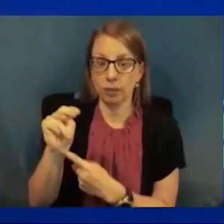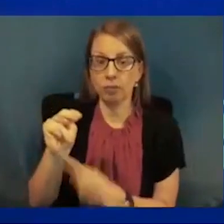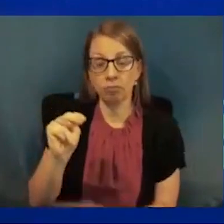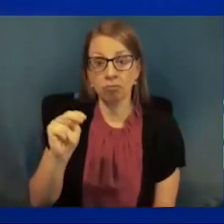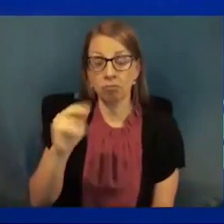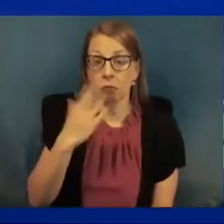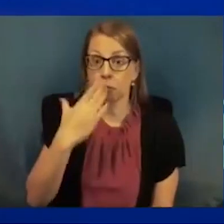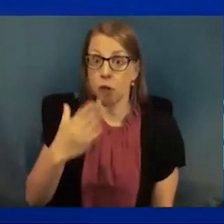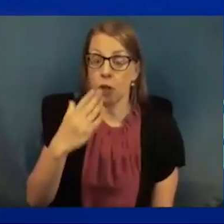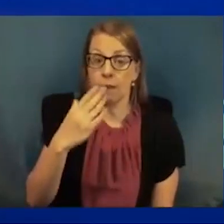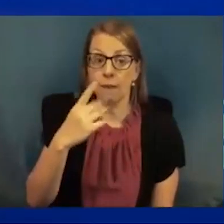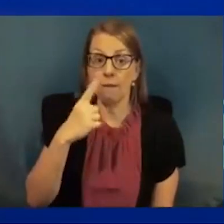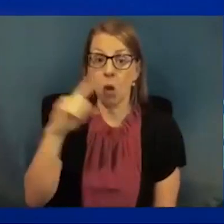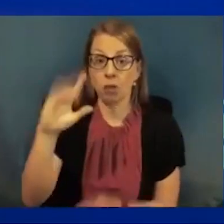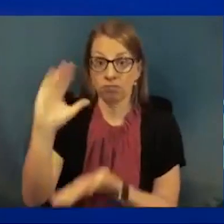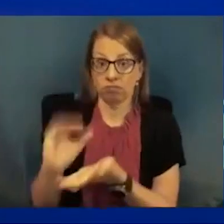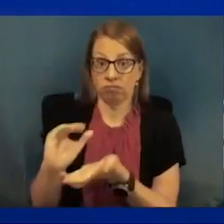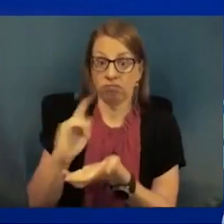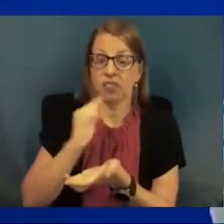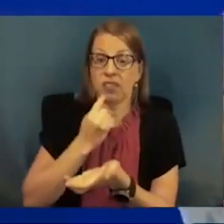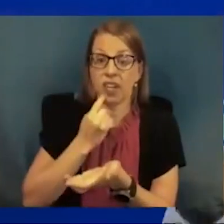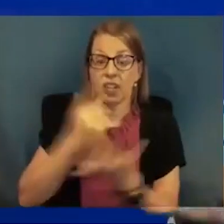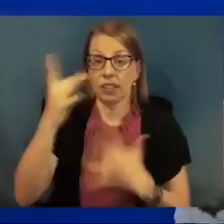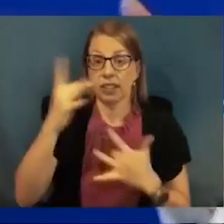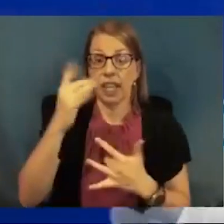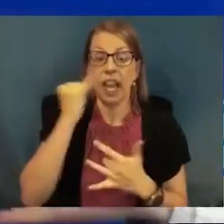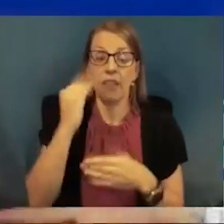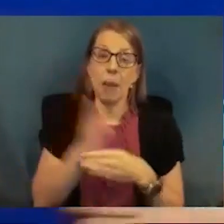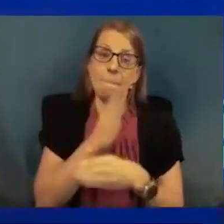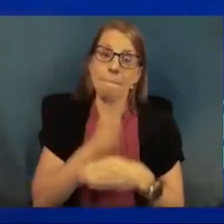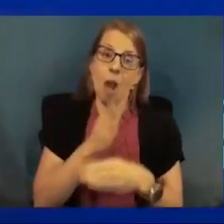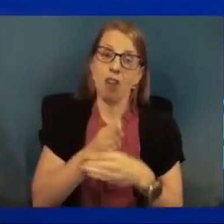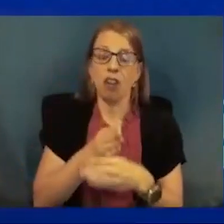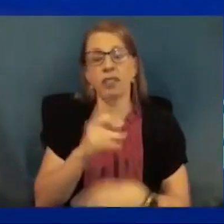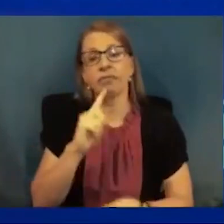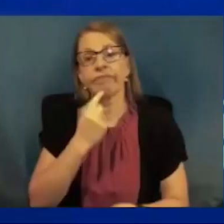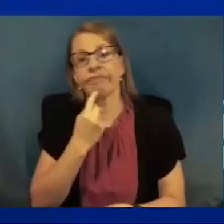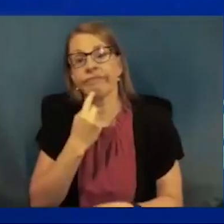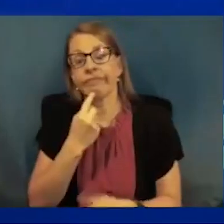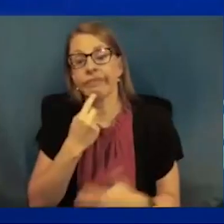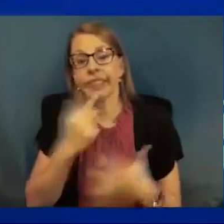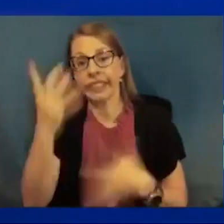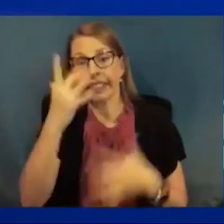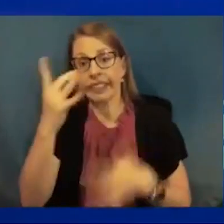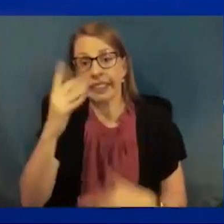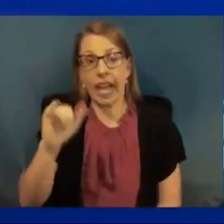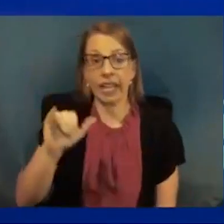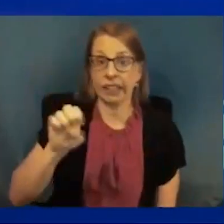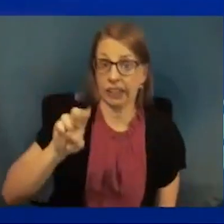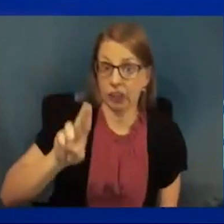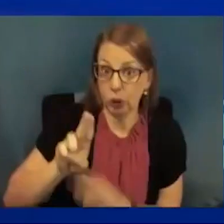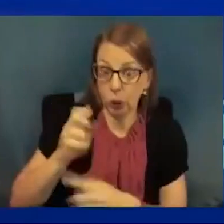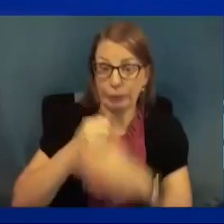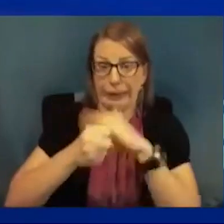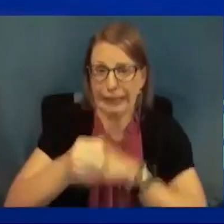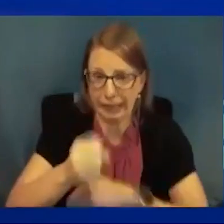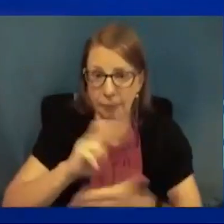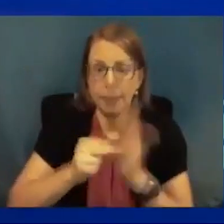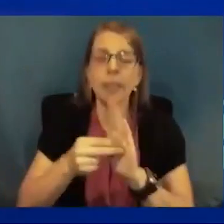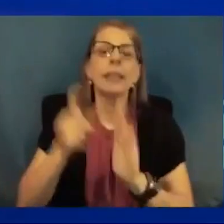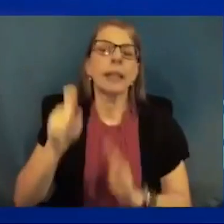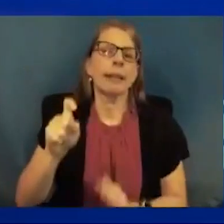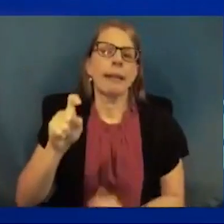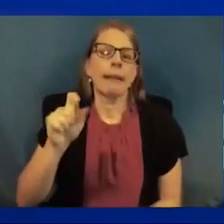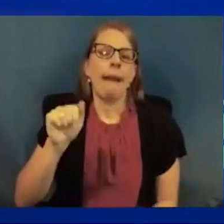have mild disease, which, okay, fine. But if you have moderate to severe and you're hospitalized, you need oxygen, you're going to the ICU, you need to be on anticoagulation. Second thing, just a personal story.